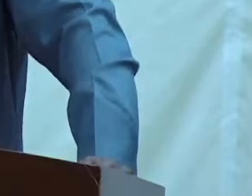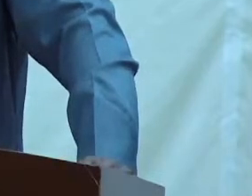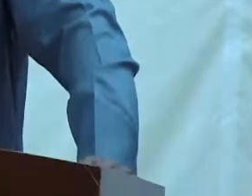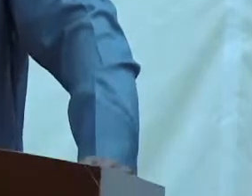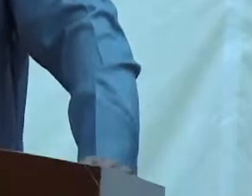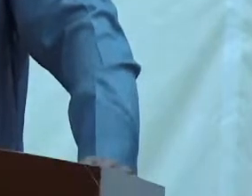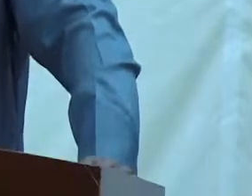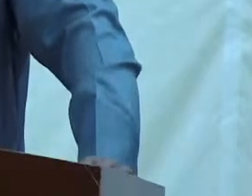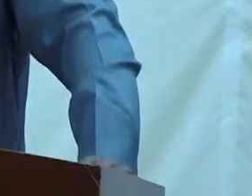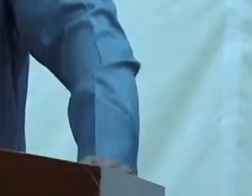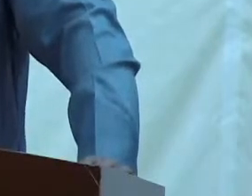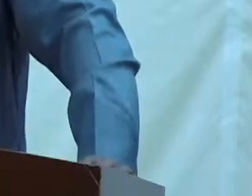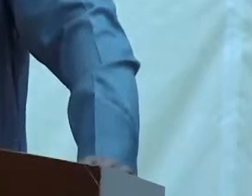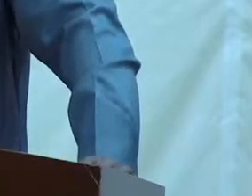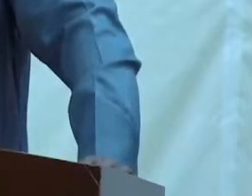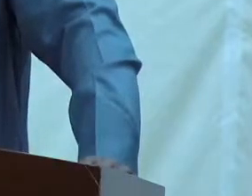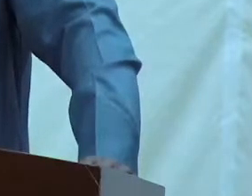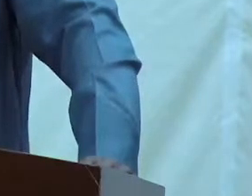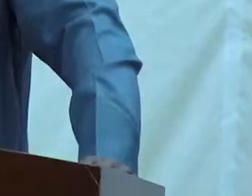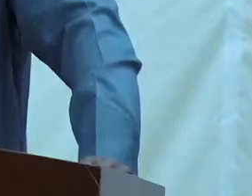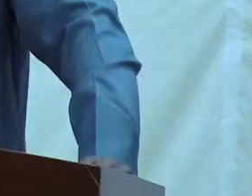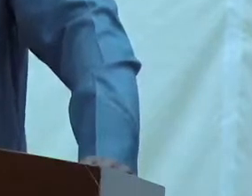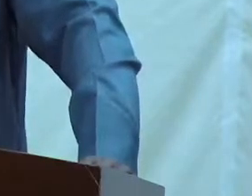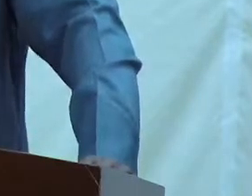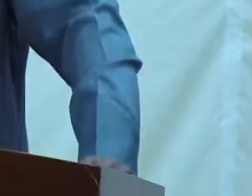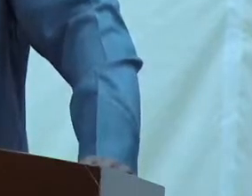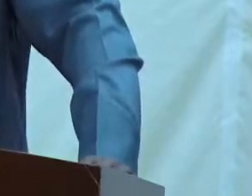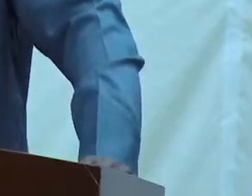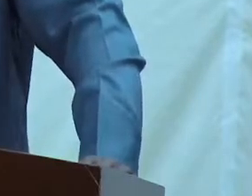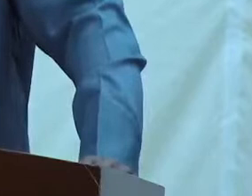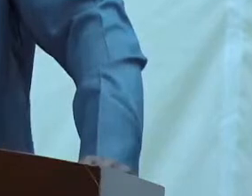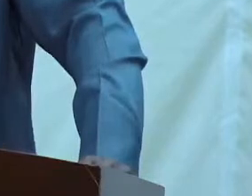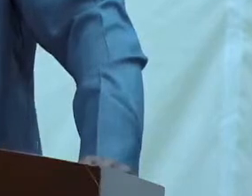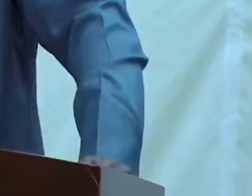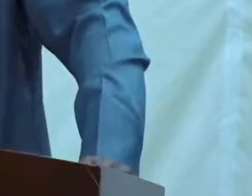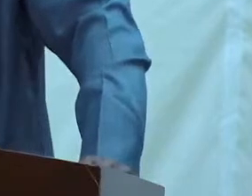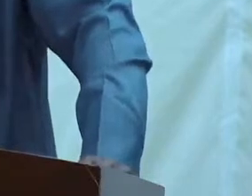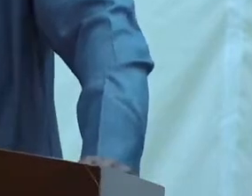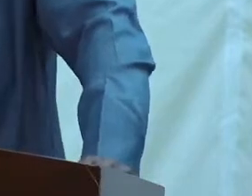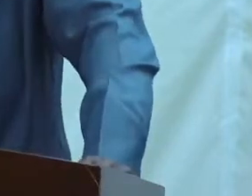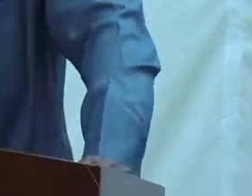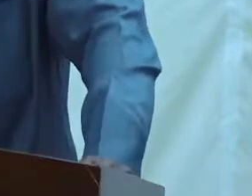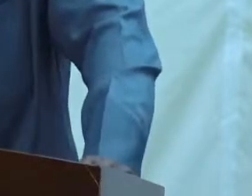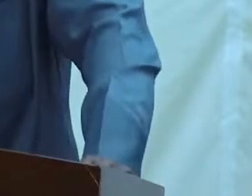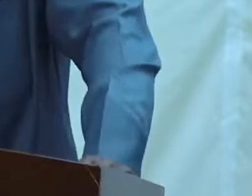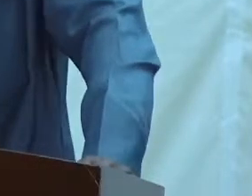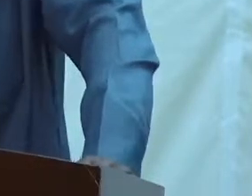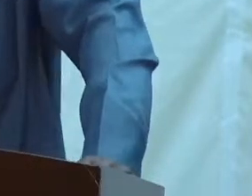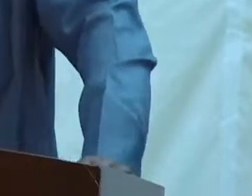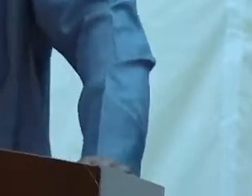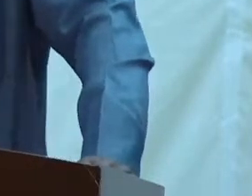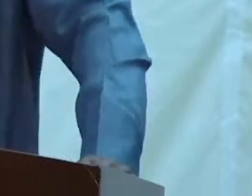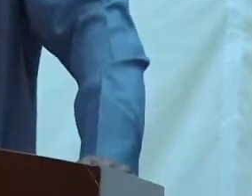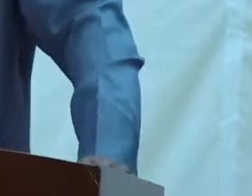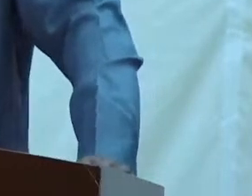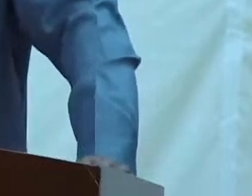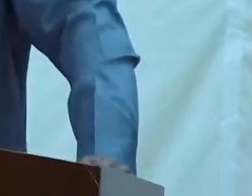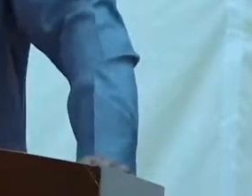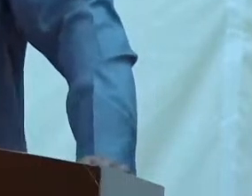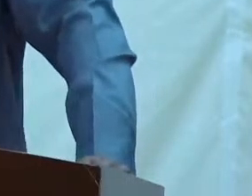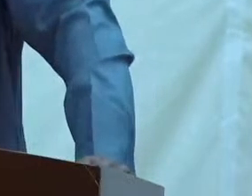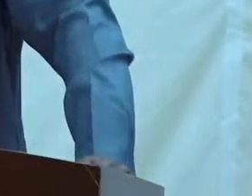or obstructed. Even before the pandemic, Freedom House had reported